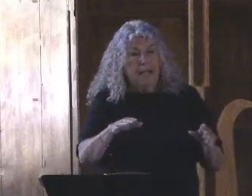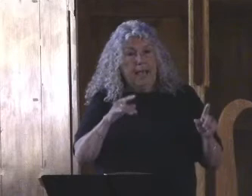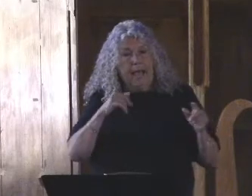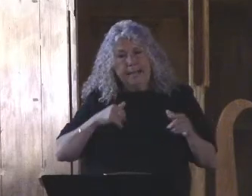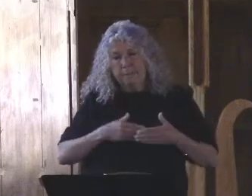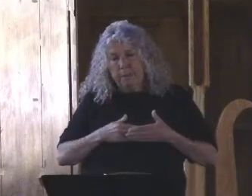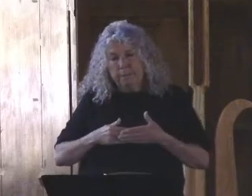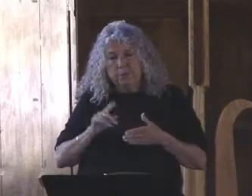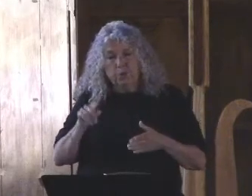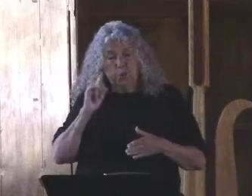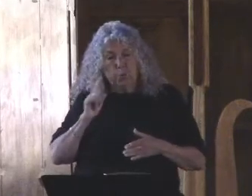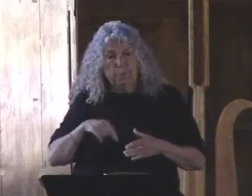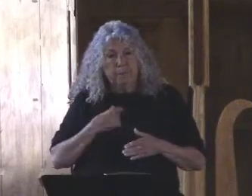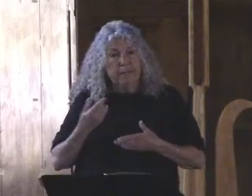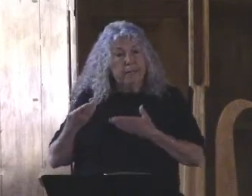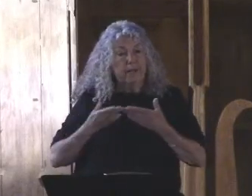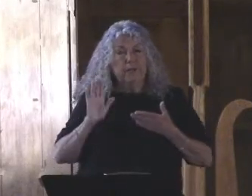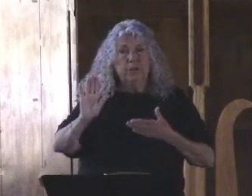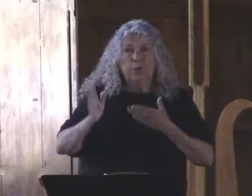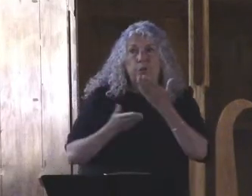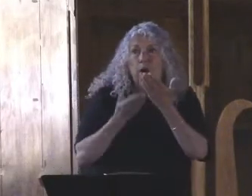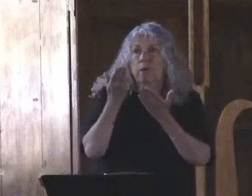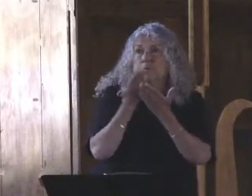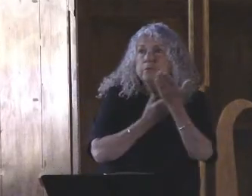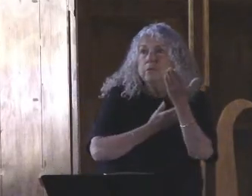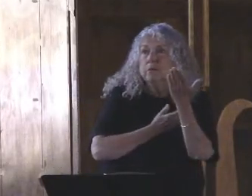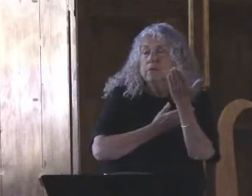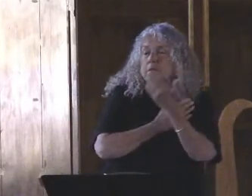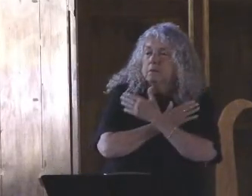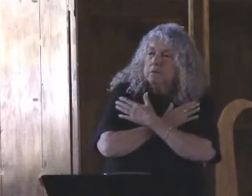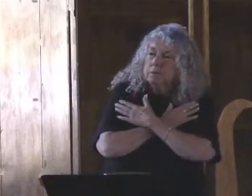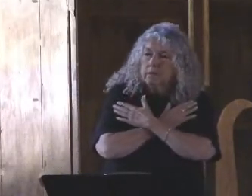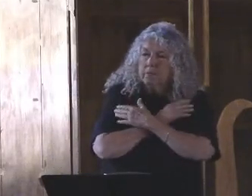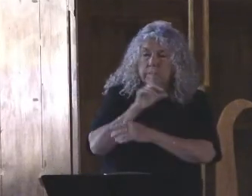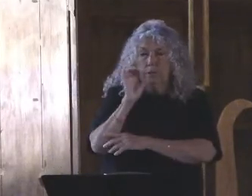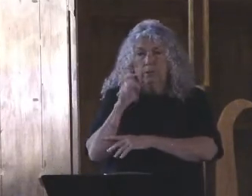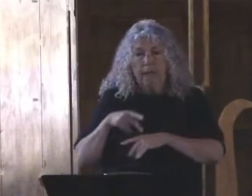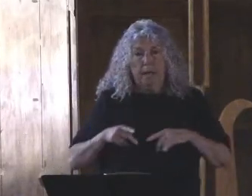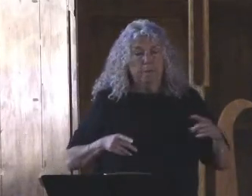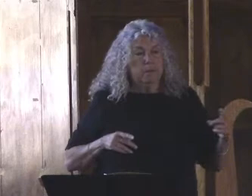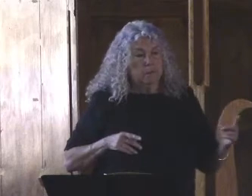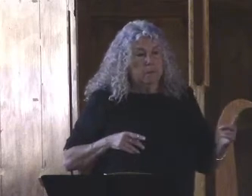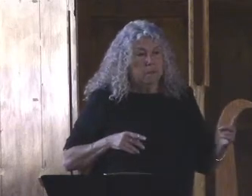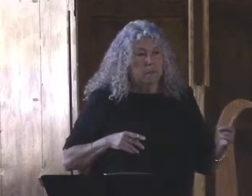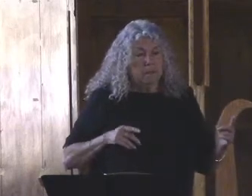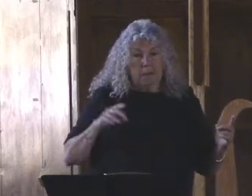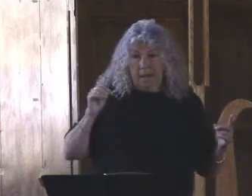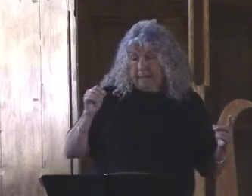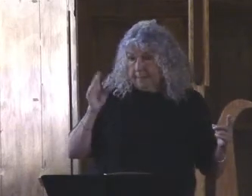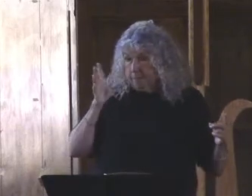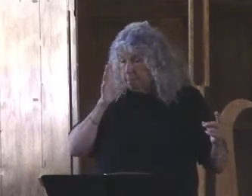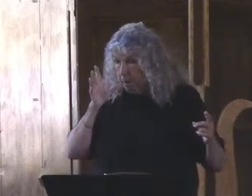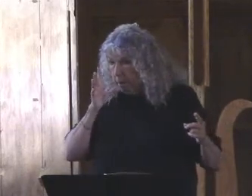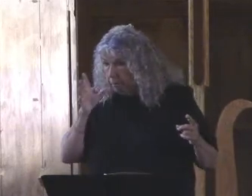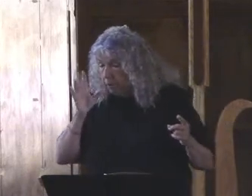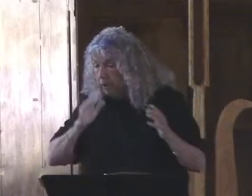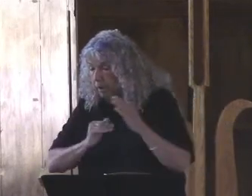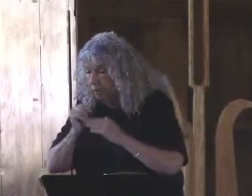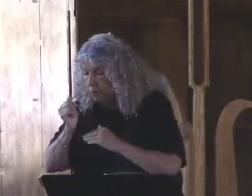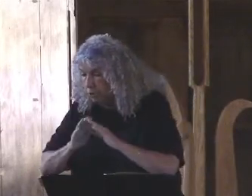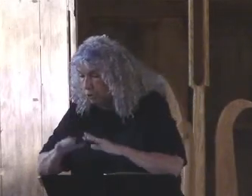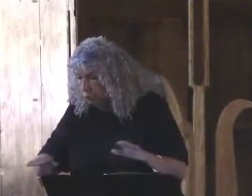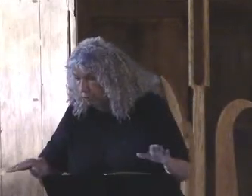nurslings, you shall be carried in her arms and caressed in her lap. As a mother comforts her